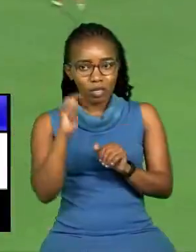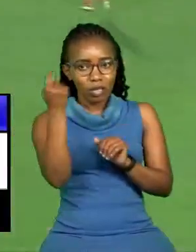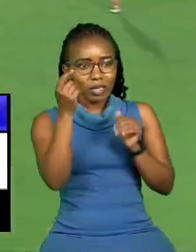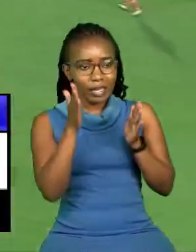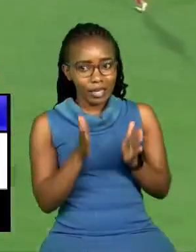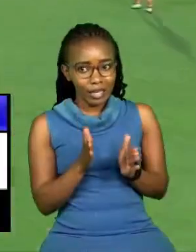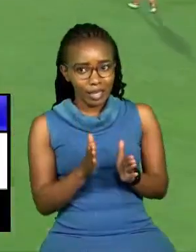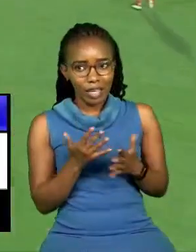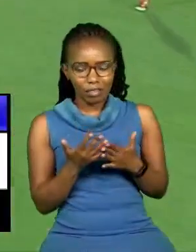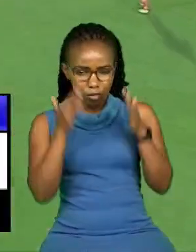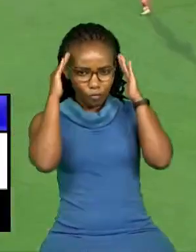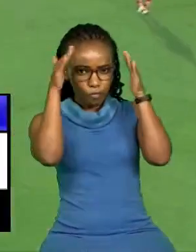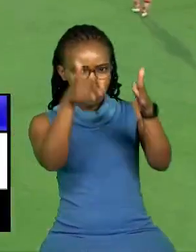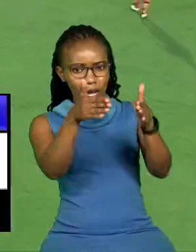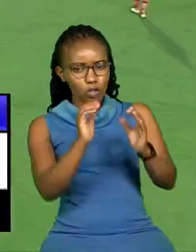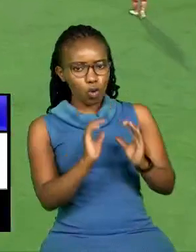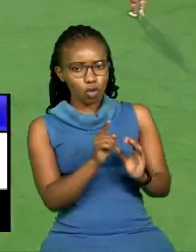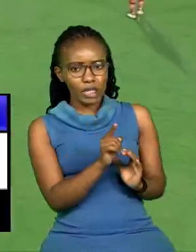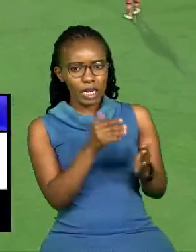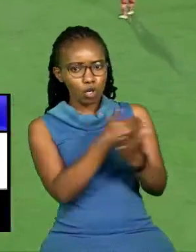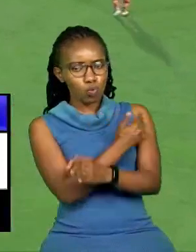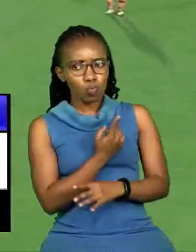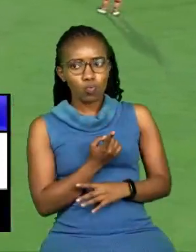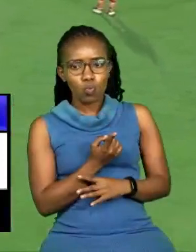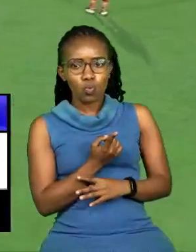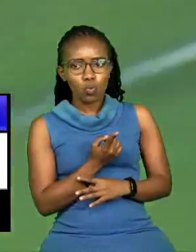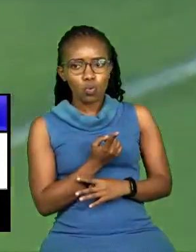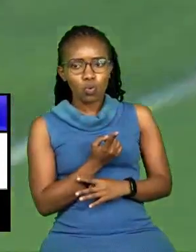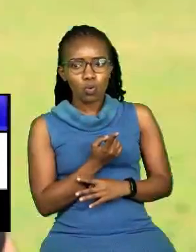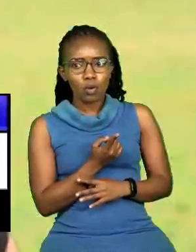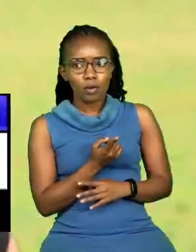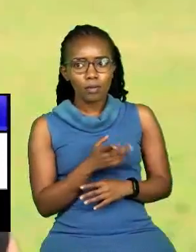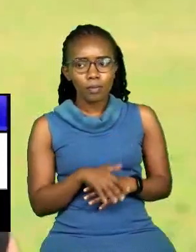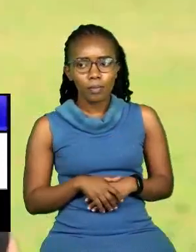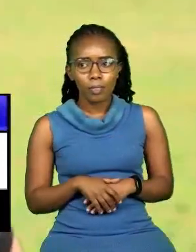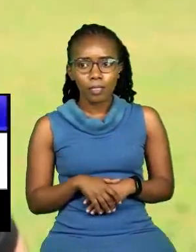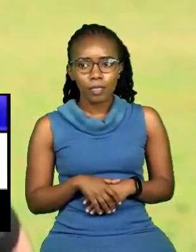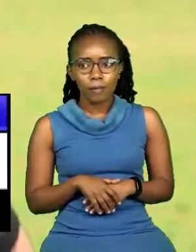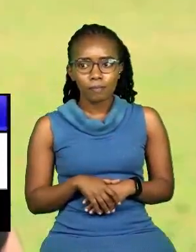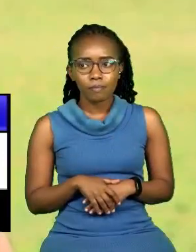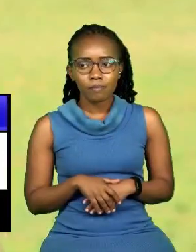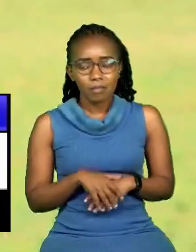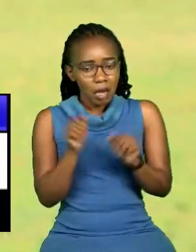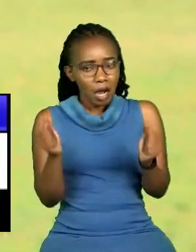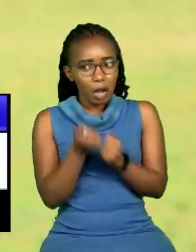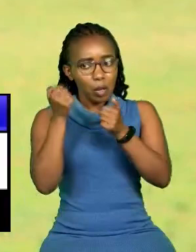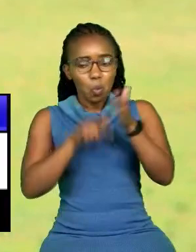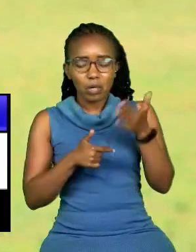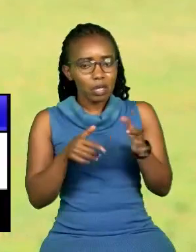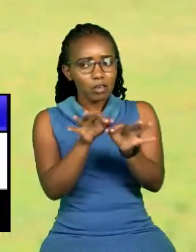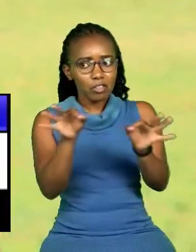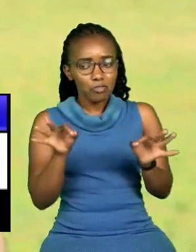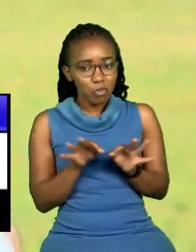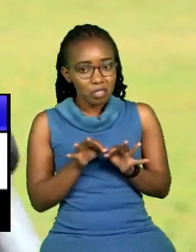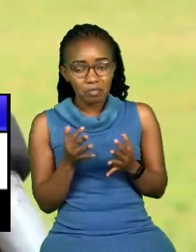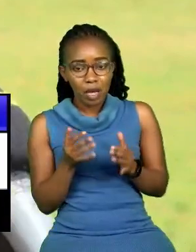putting a keen eye on Engin Firat's first test as a head coach. To see what's going on the field, what the boys will